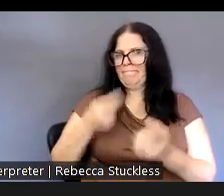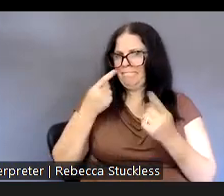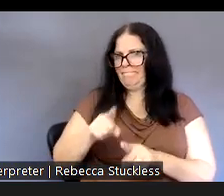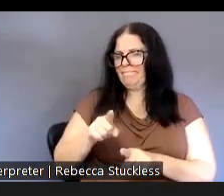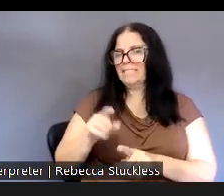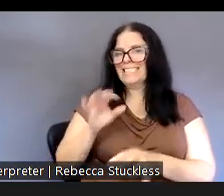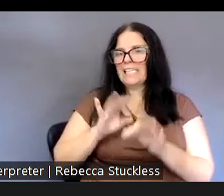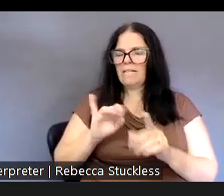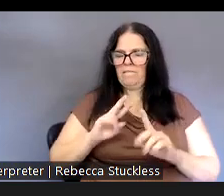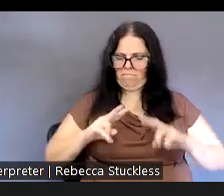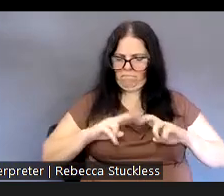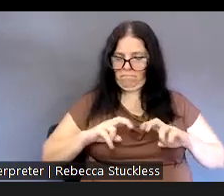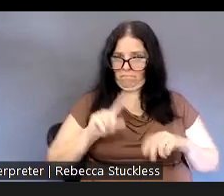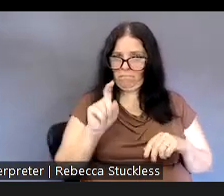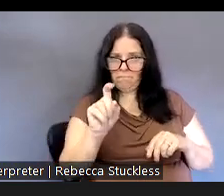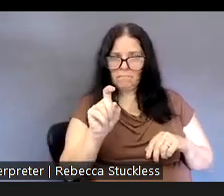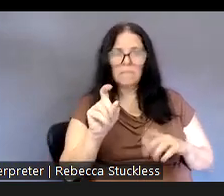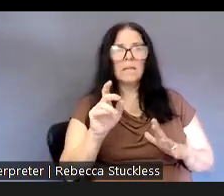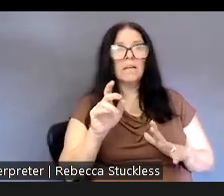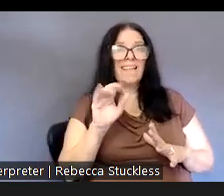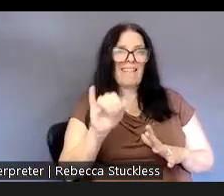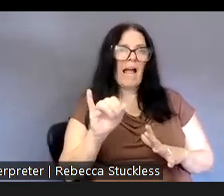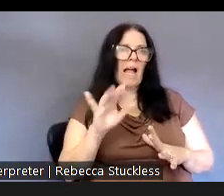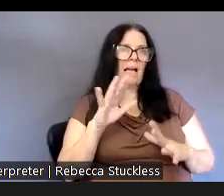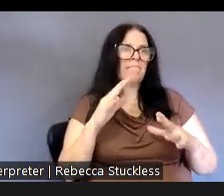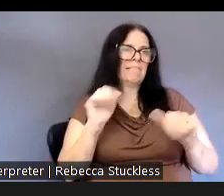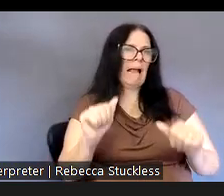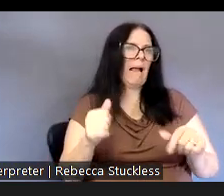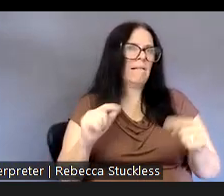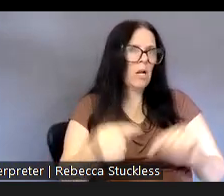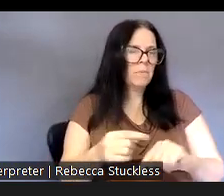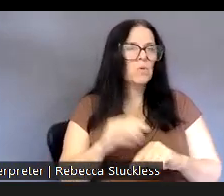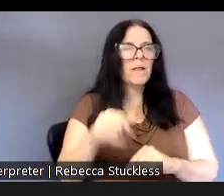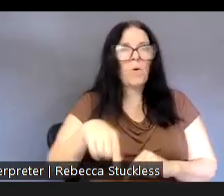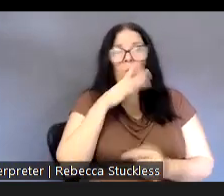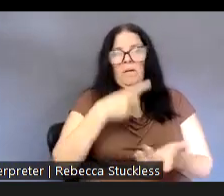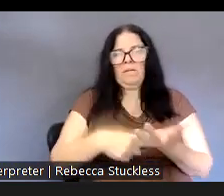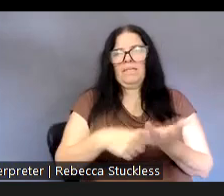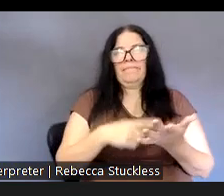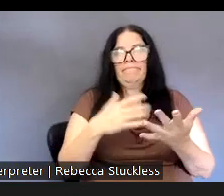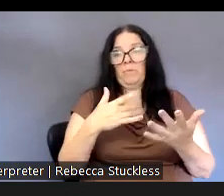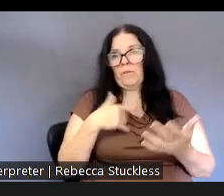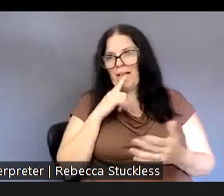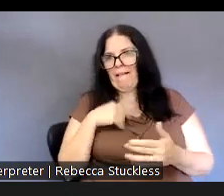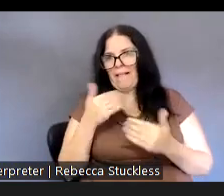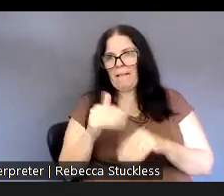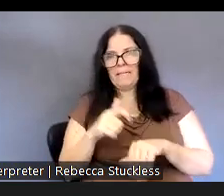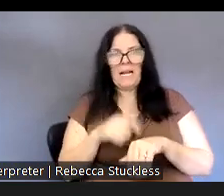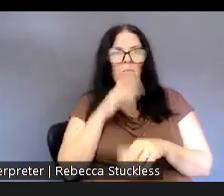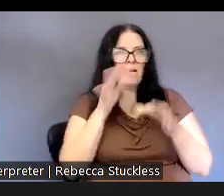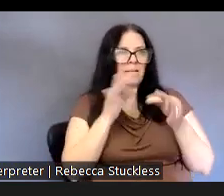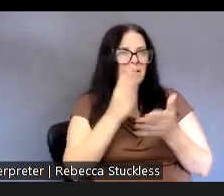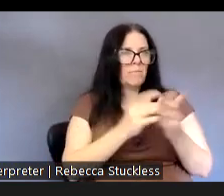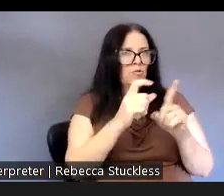So we'll do our best in the limited time we have to define a few terms that